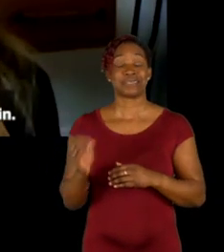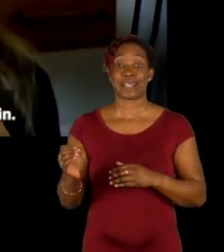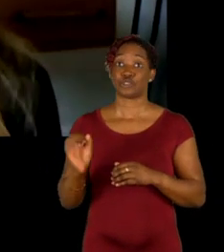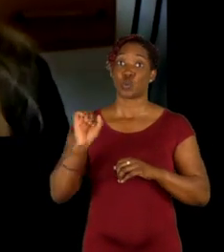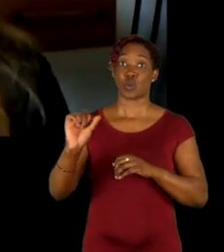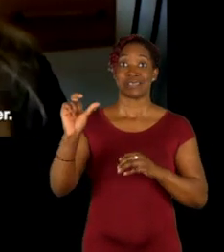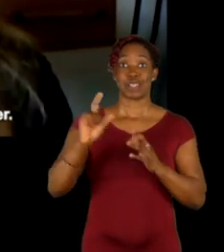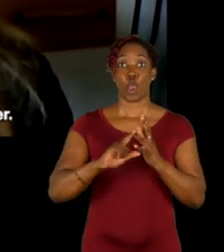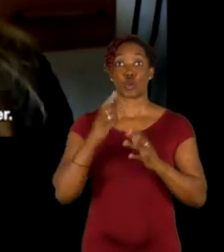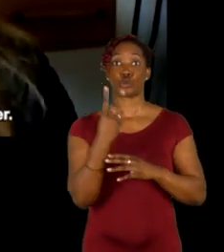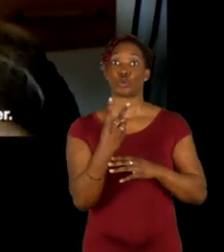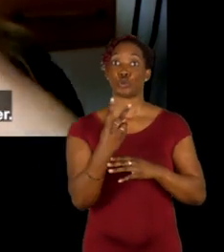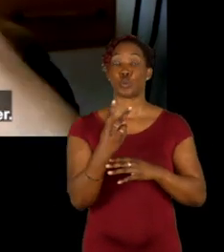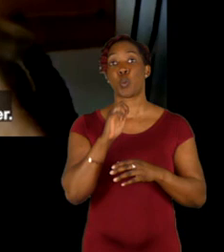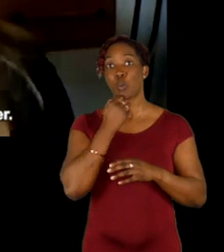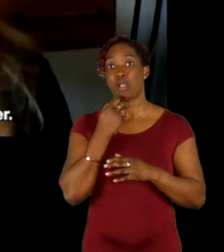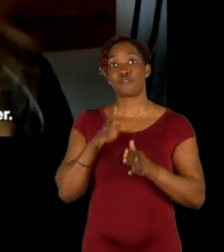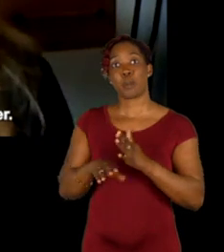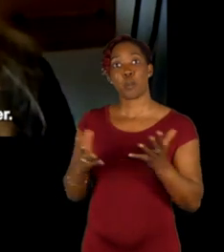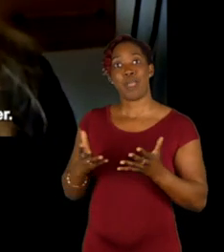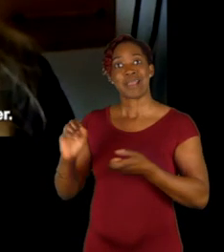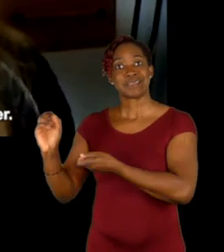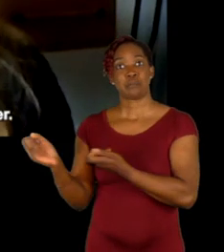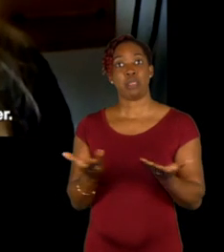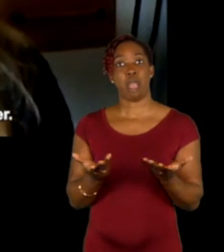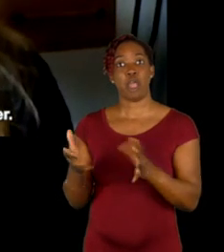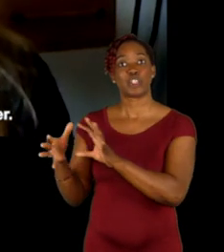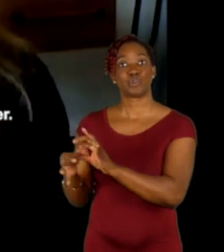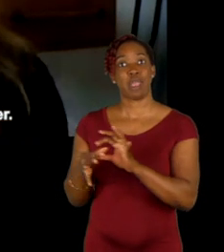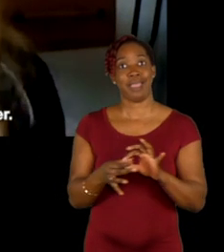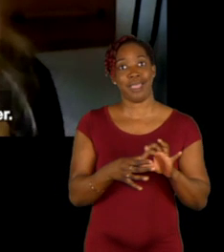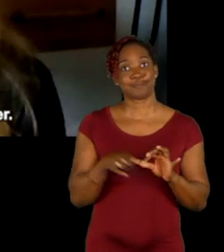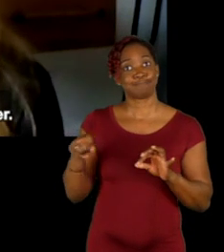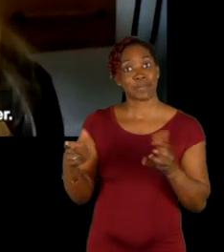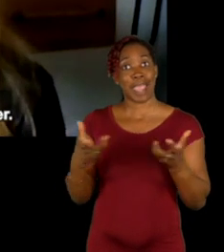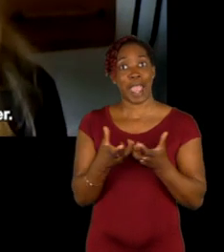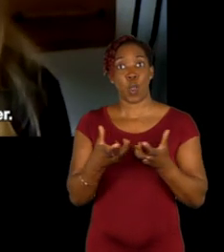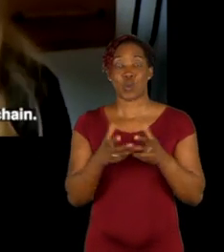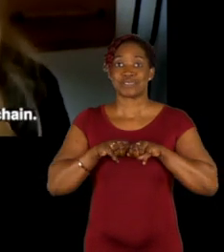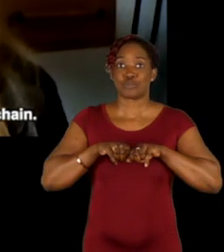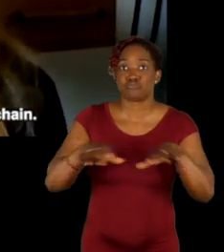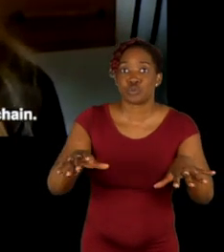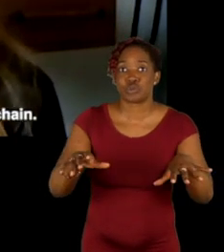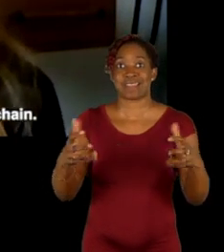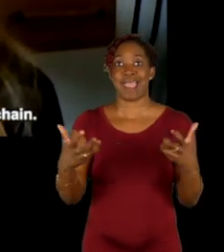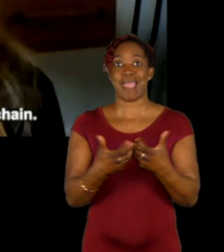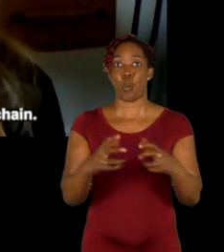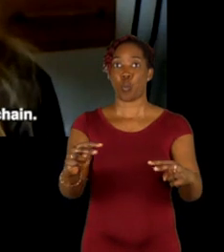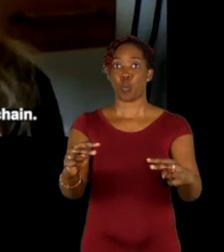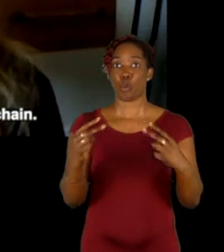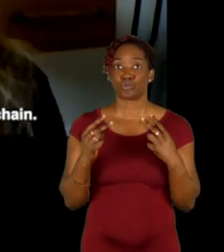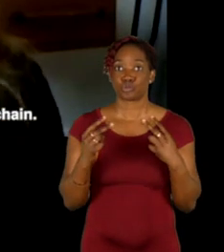supply chain. So that's how your production is distributed and watched by the viewer, but it's also